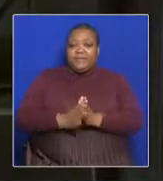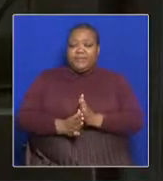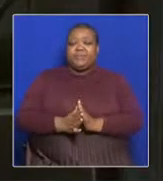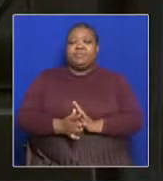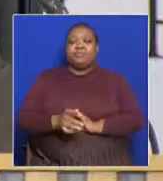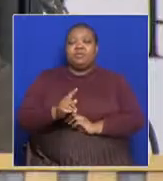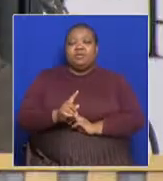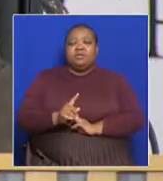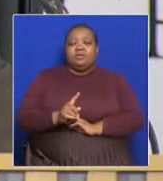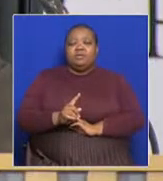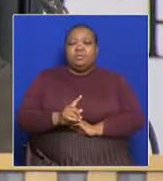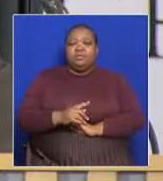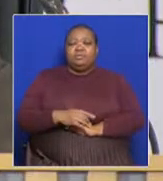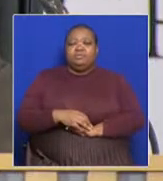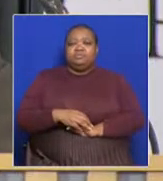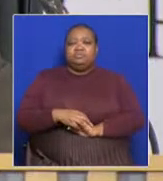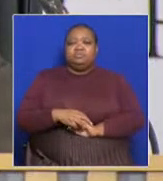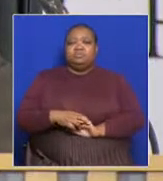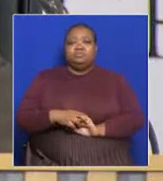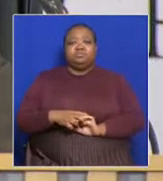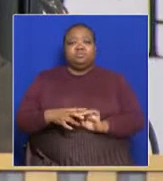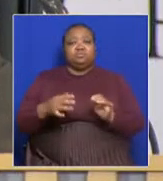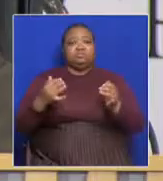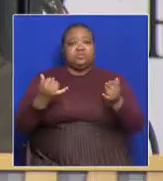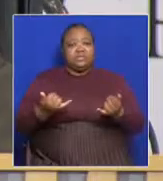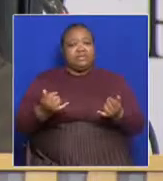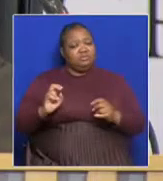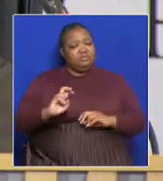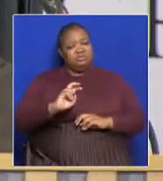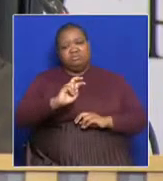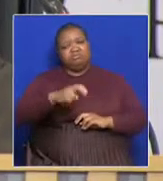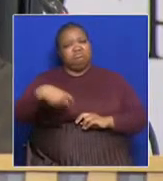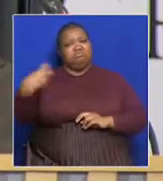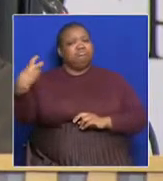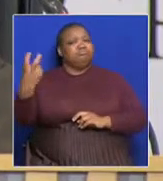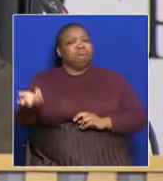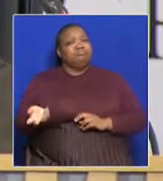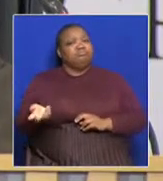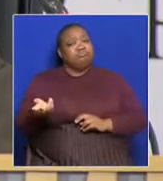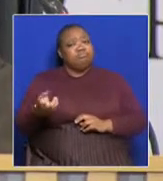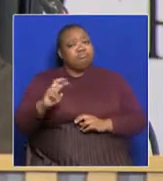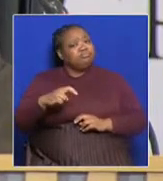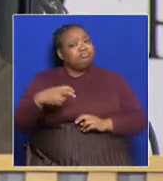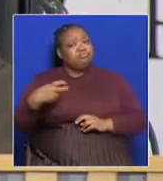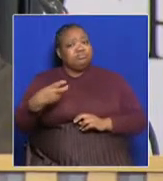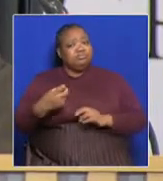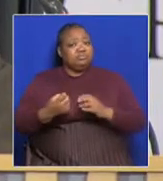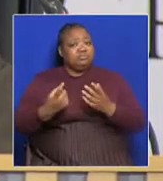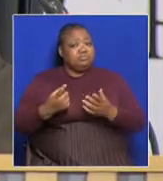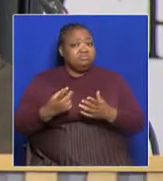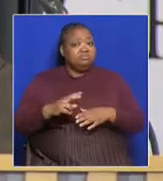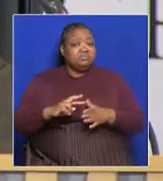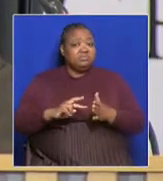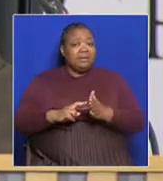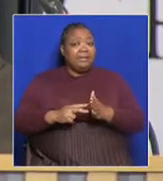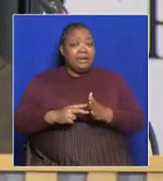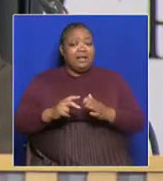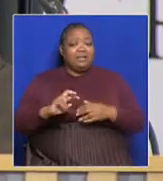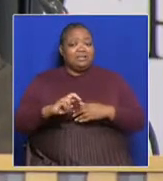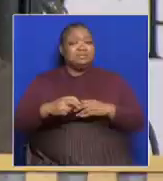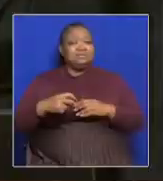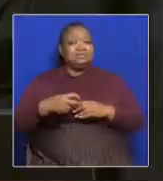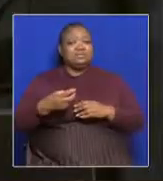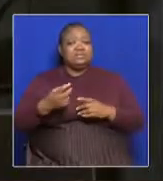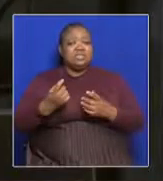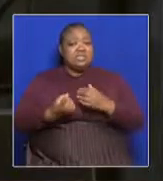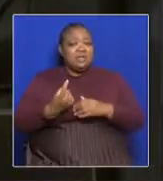their destiny was to be stolen. It actually turned out the way that it was going to be, on